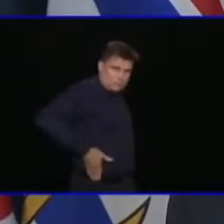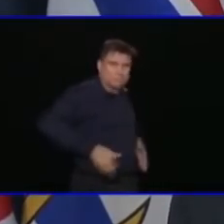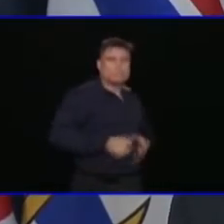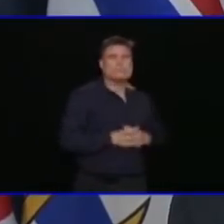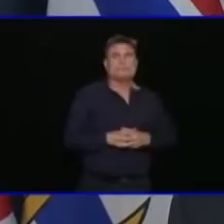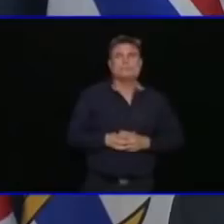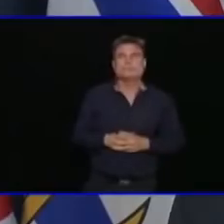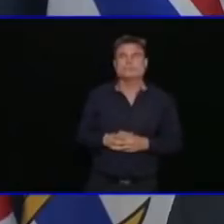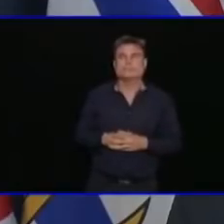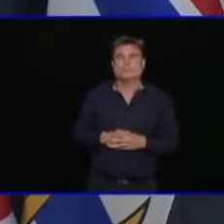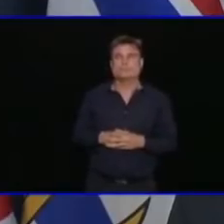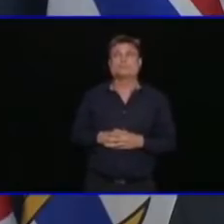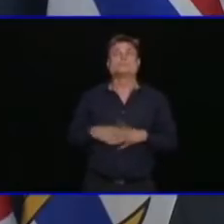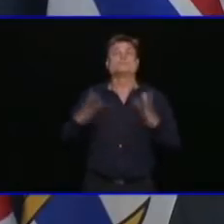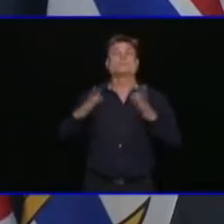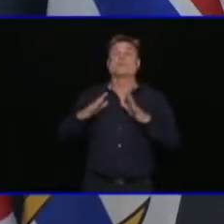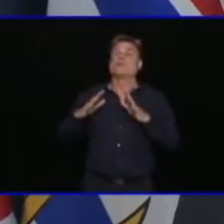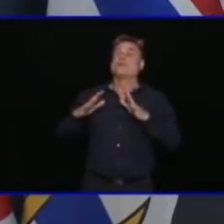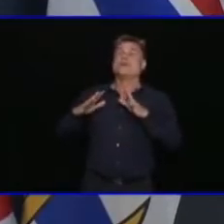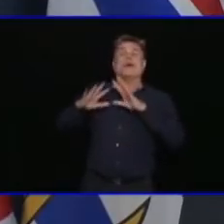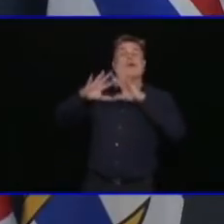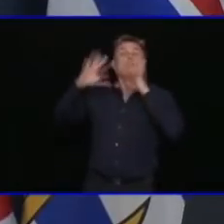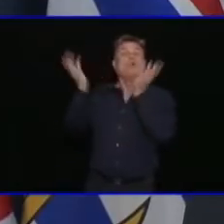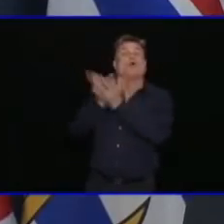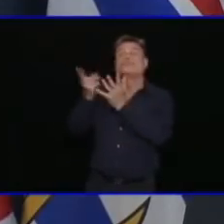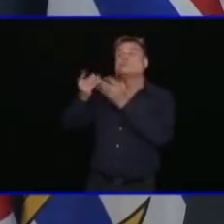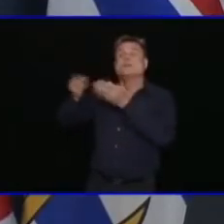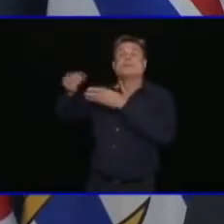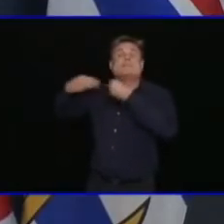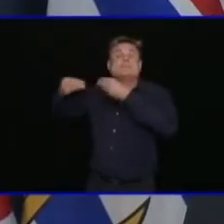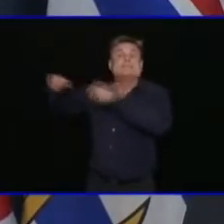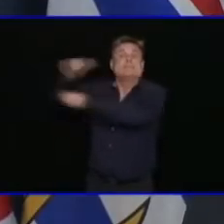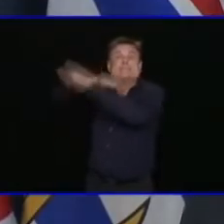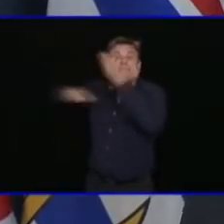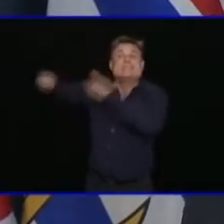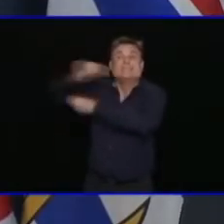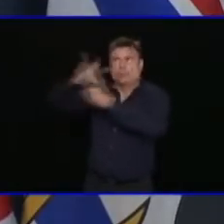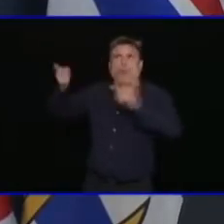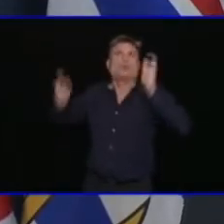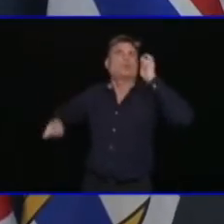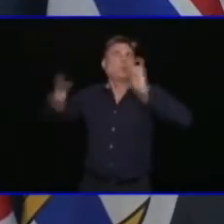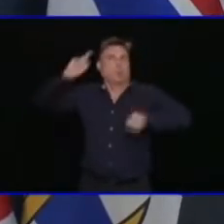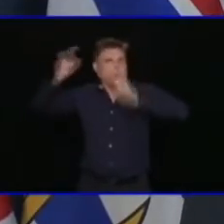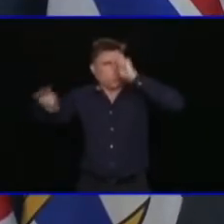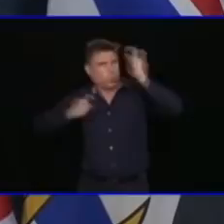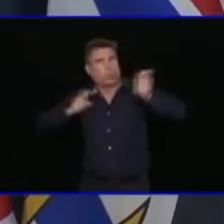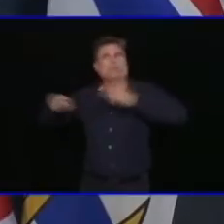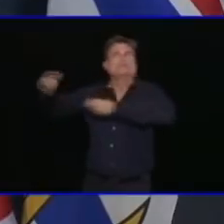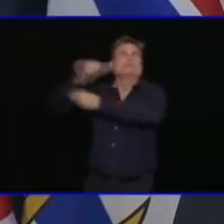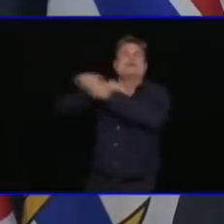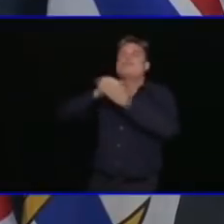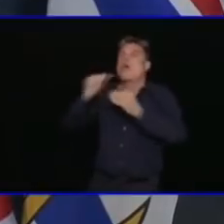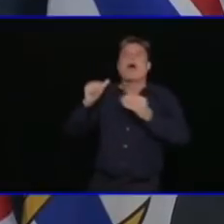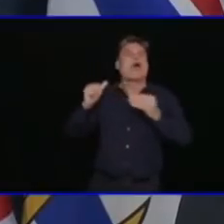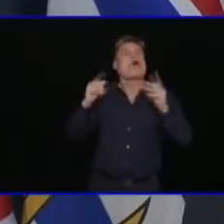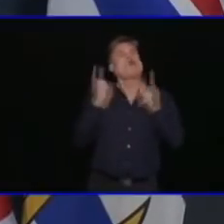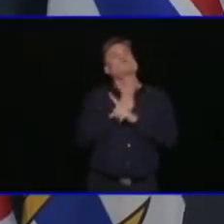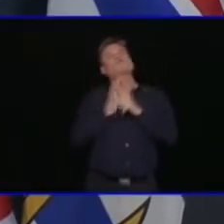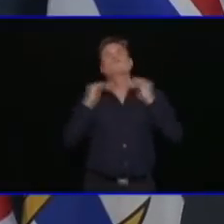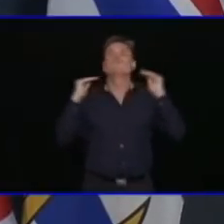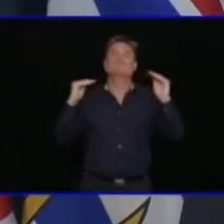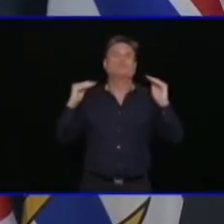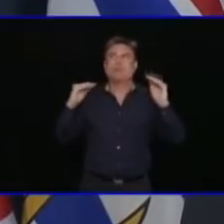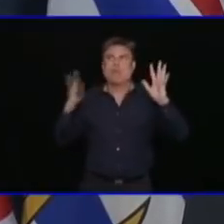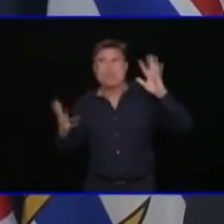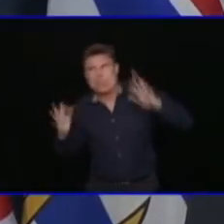of PPE, has been very dynamic since the start of the international pandemic. For context, I have information on the price per unit